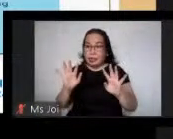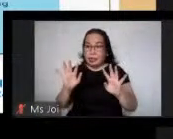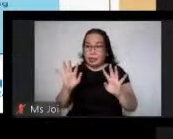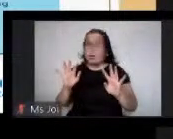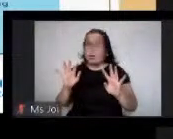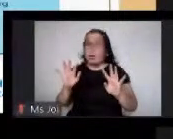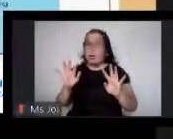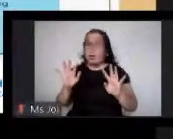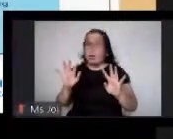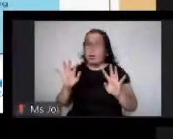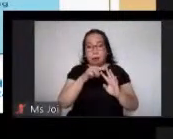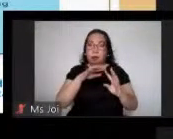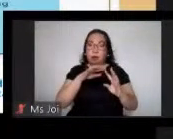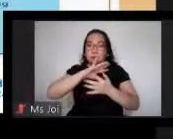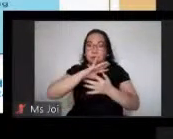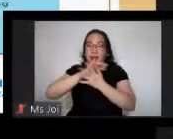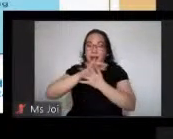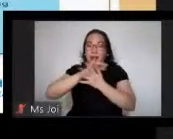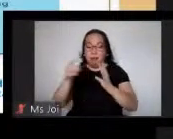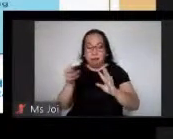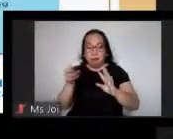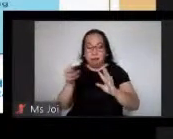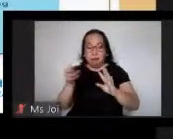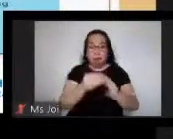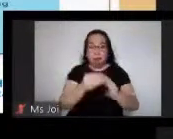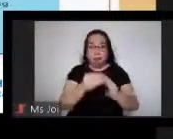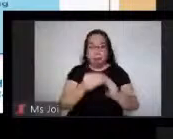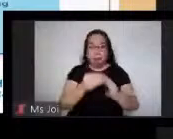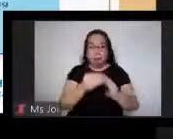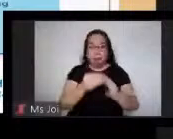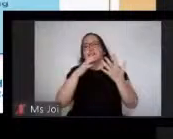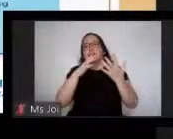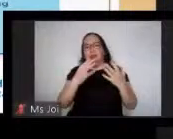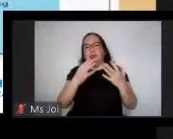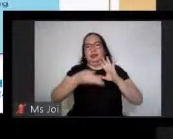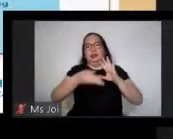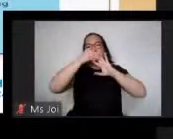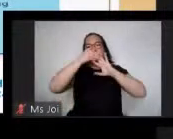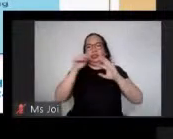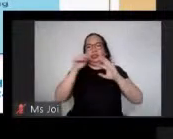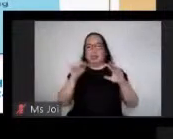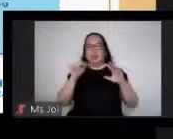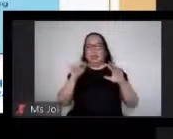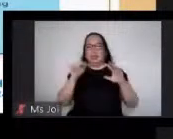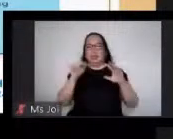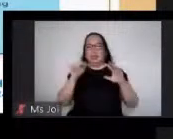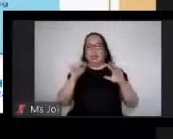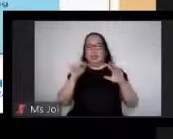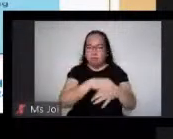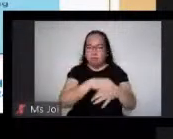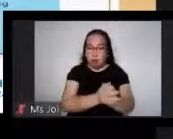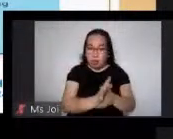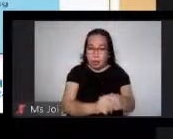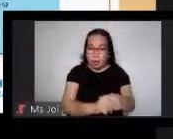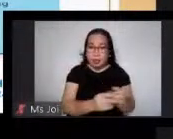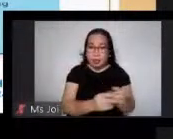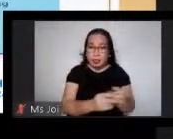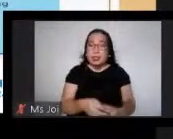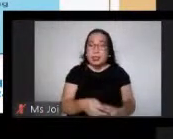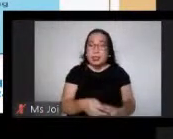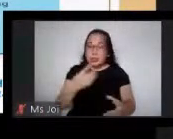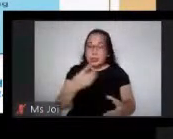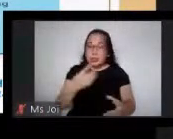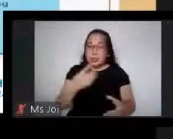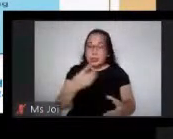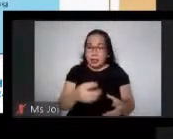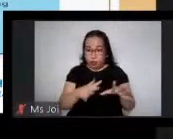dito siya matatransfer. So after washing, you should inspect the mask na dapat walang punit, walang dumi, intact